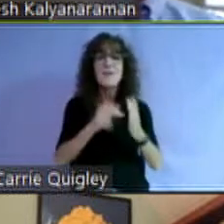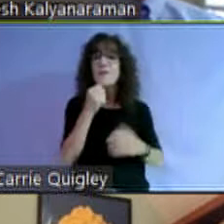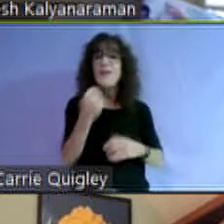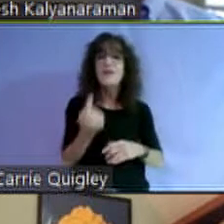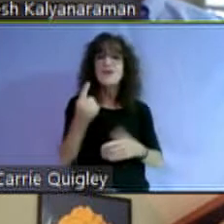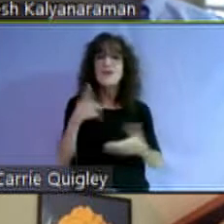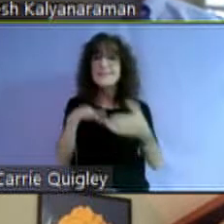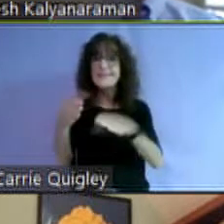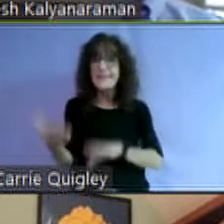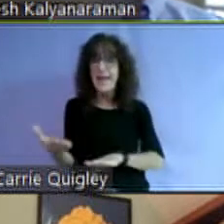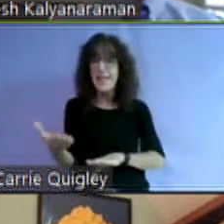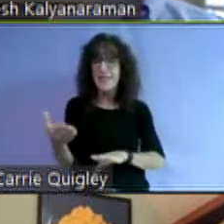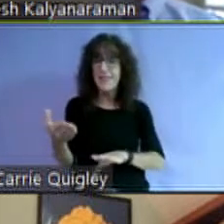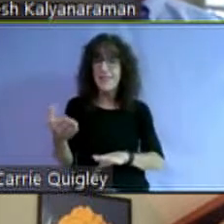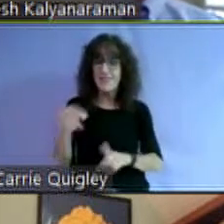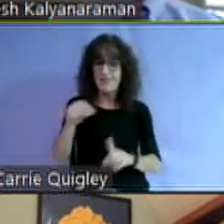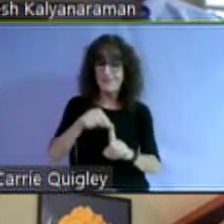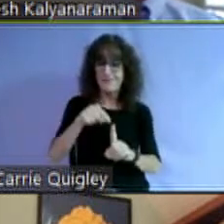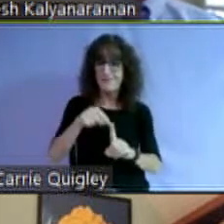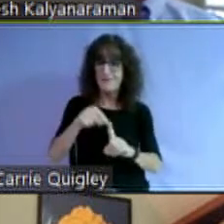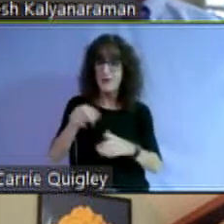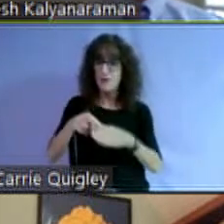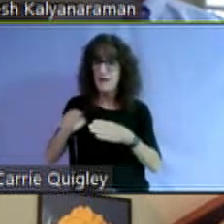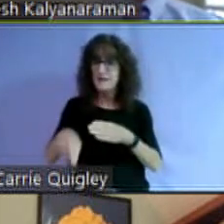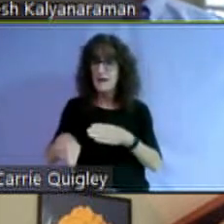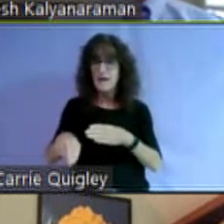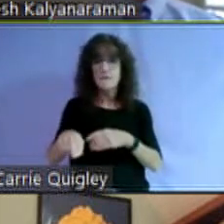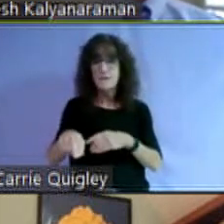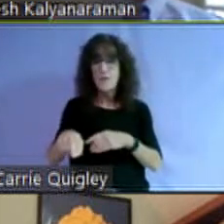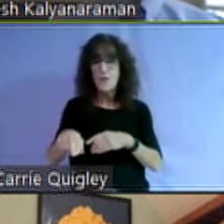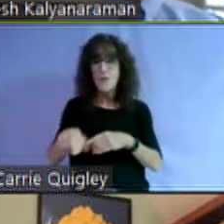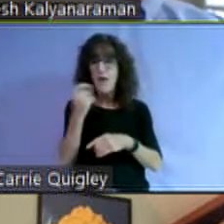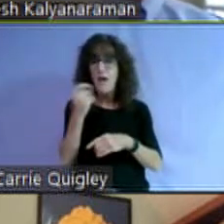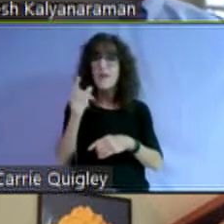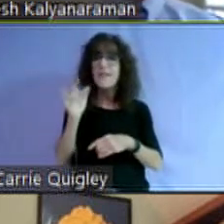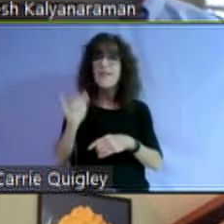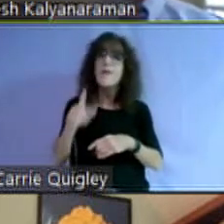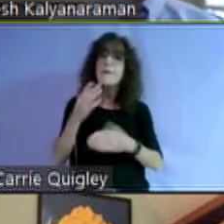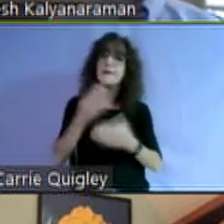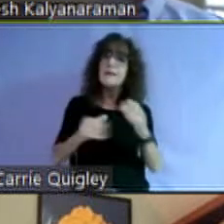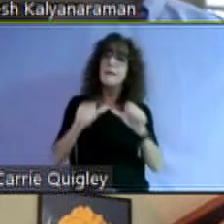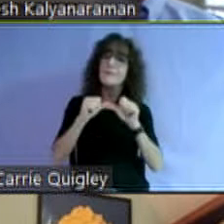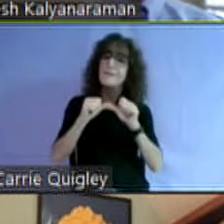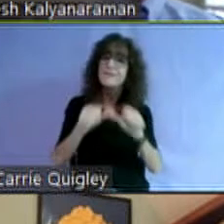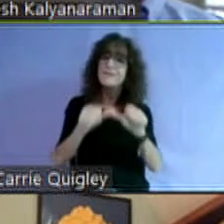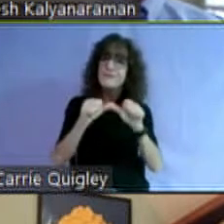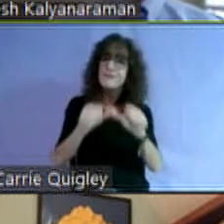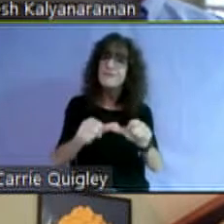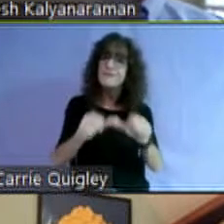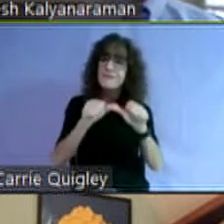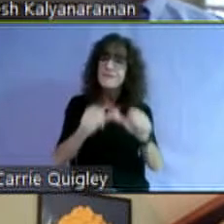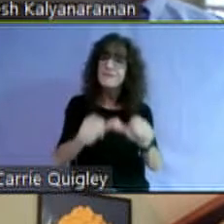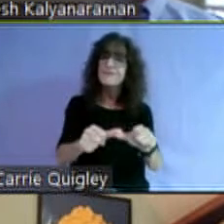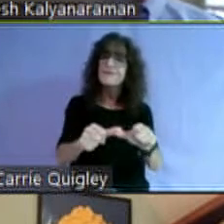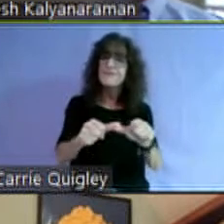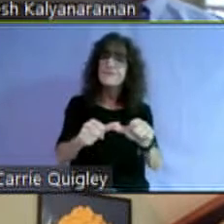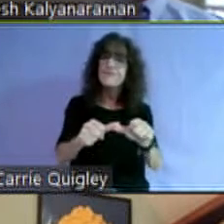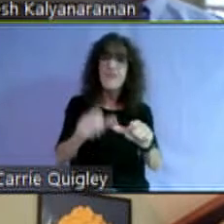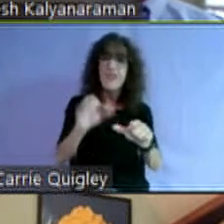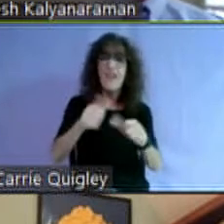death that is a consequence of this. It's also longer term effects that can be really